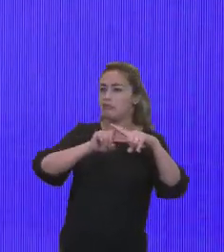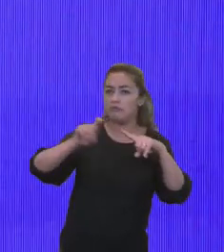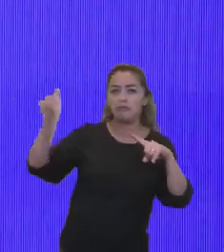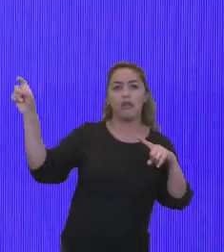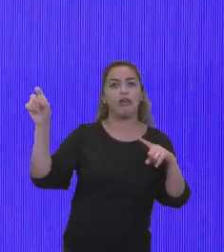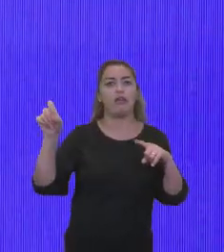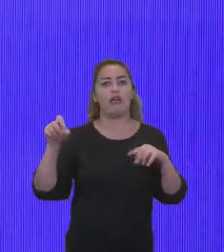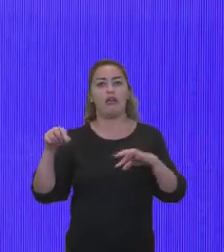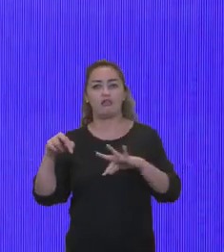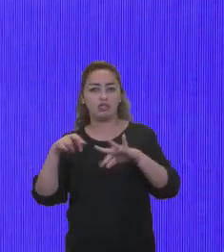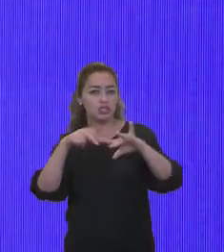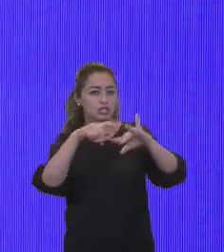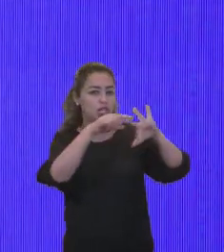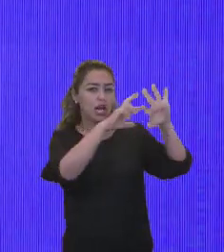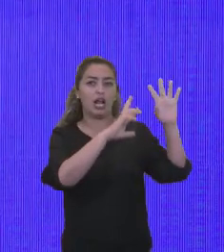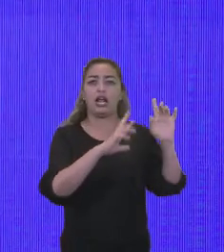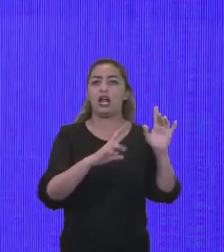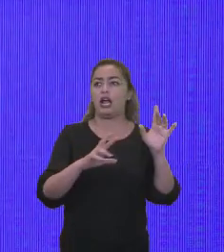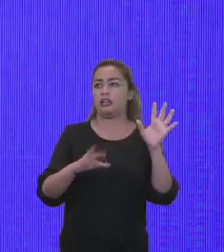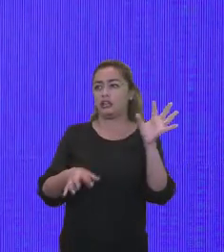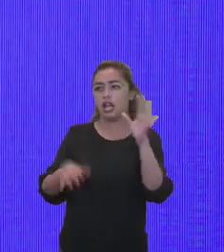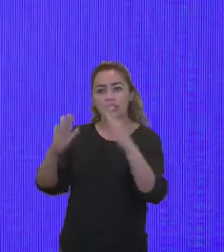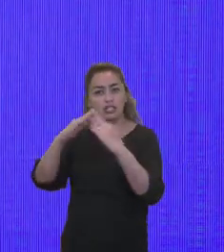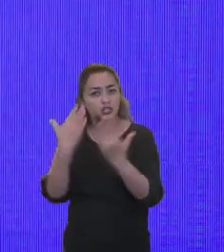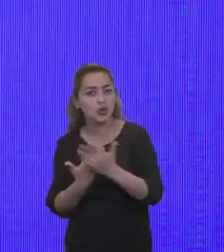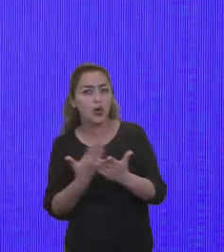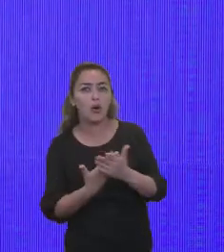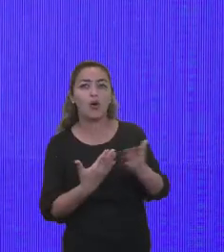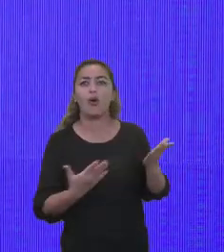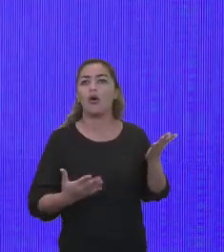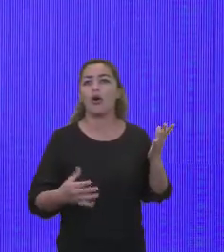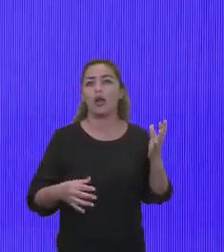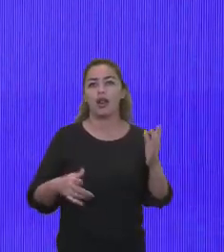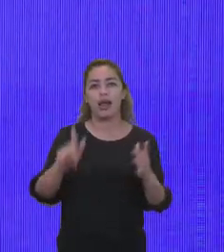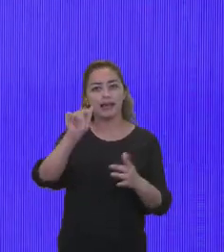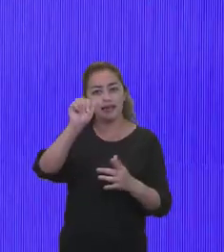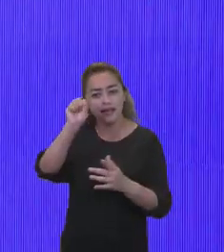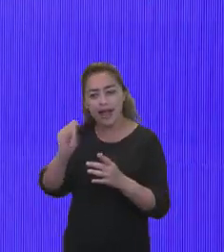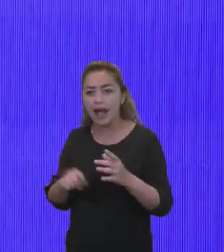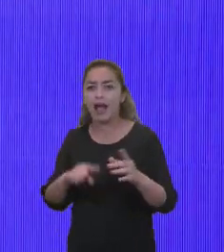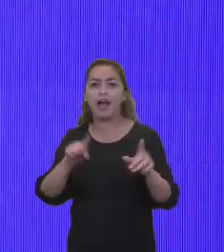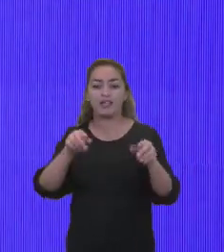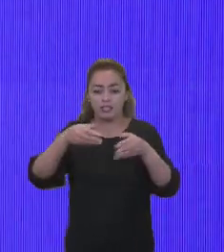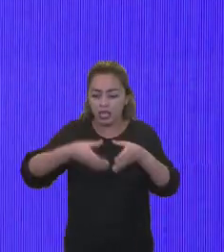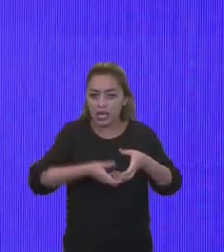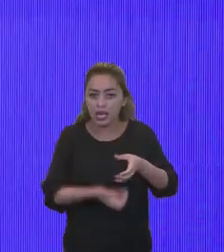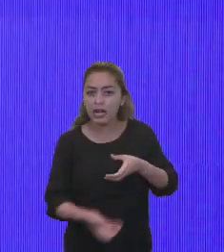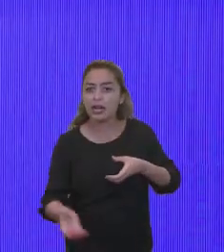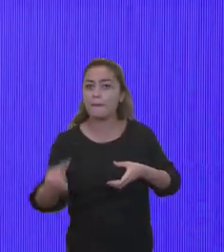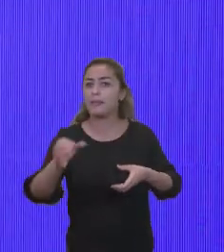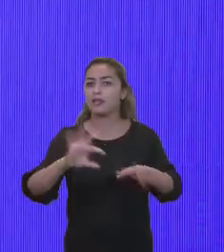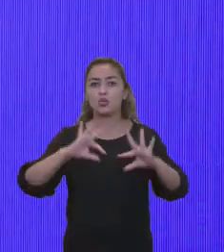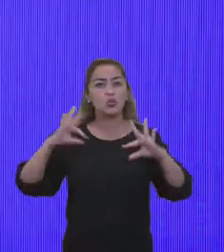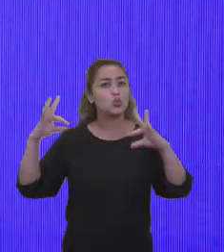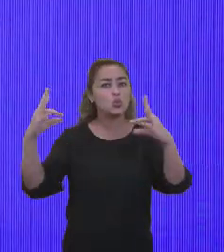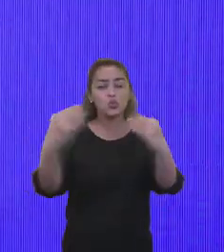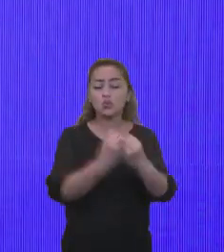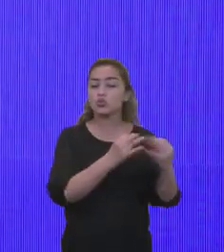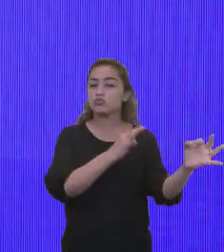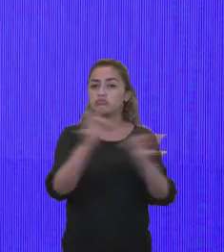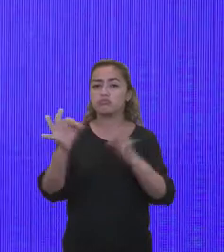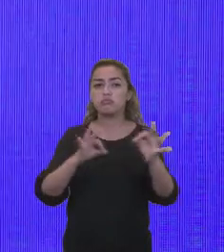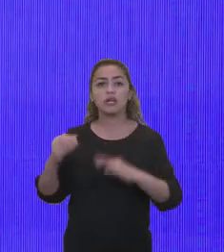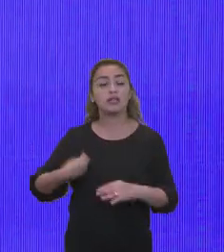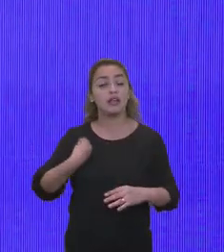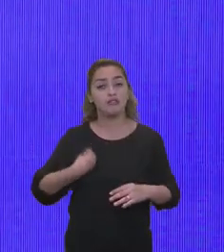a escalator, a cable car, the justice, a school, gas, basic water